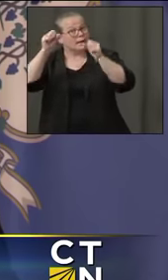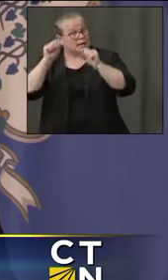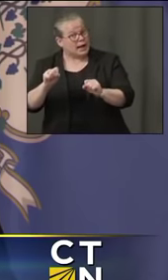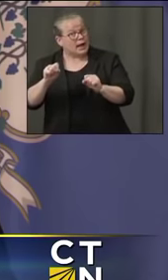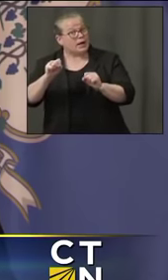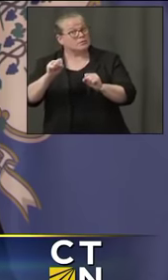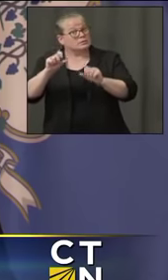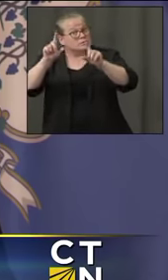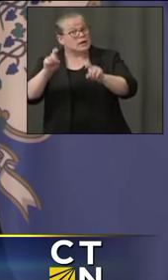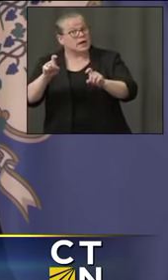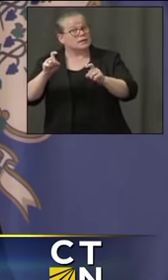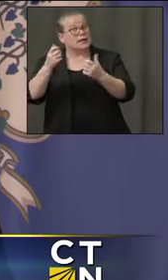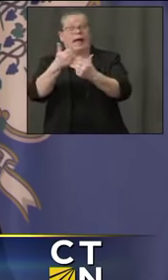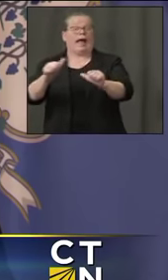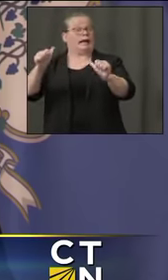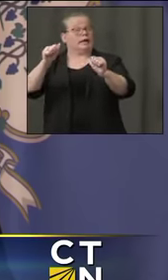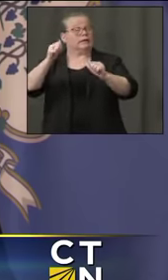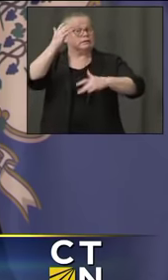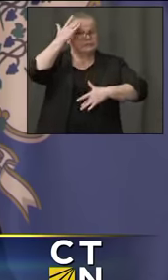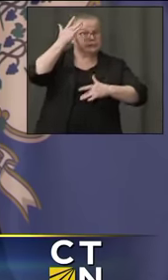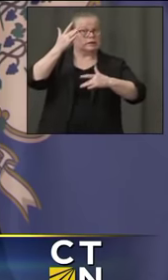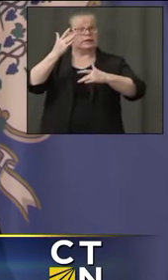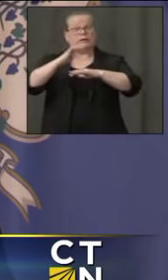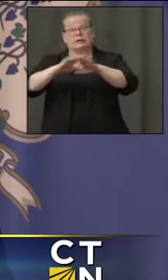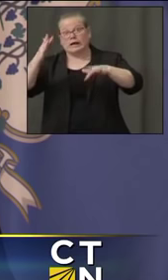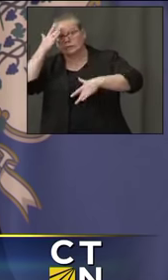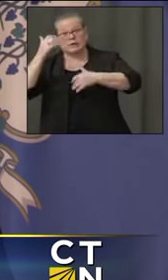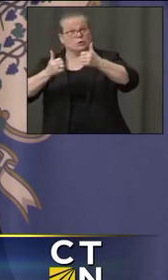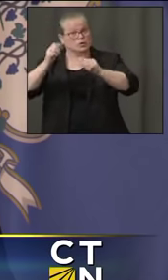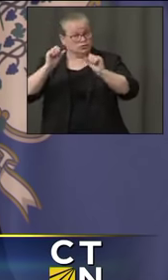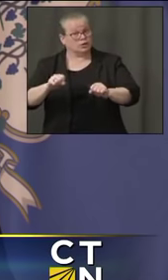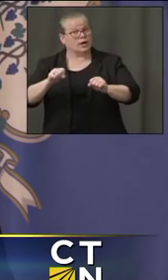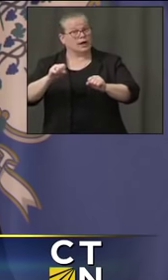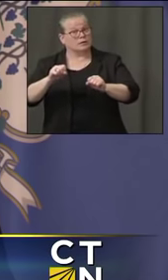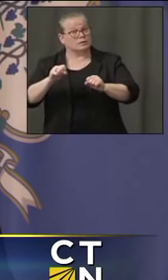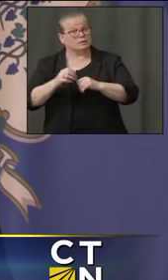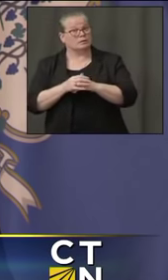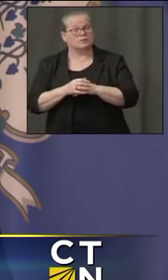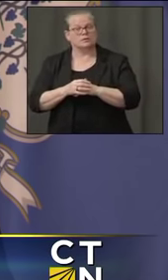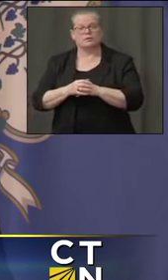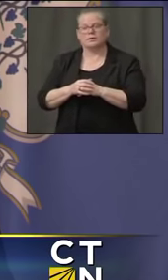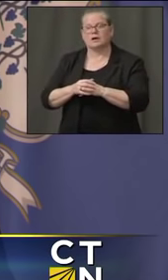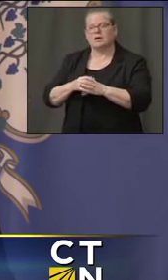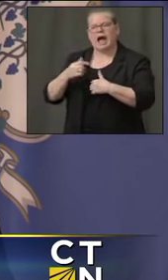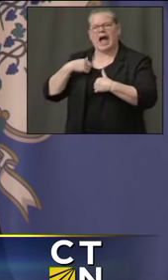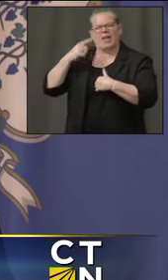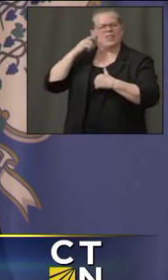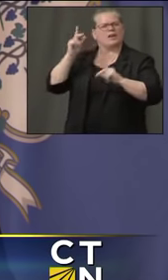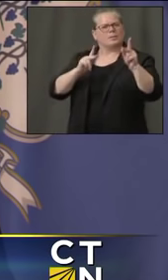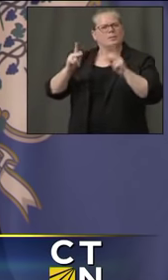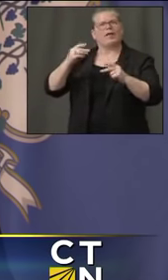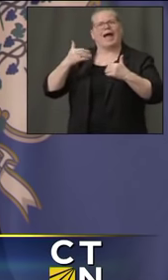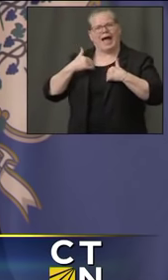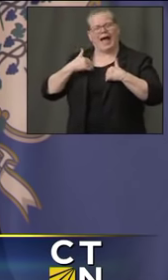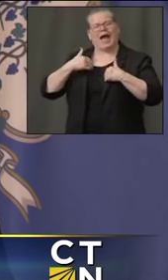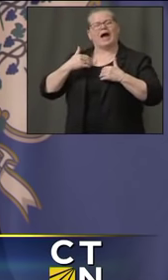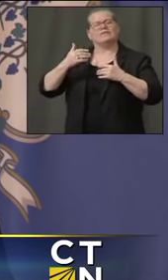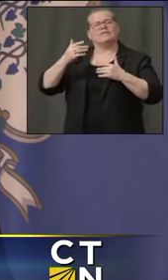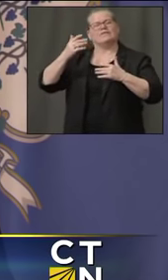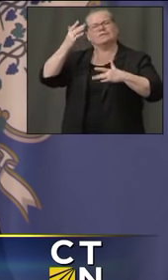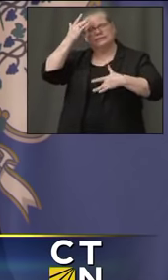but perhaps Mr. Moriarty can lend some insights, or Josh, on that.